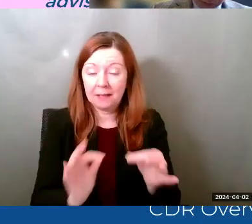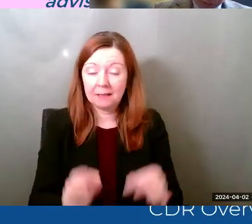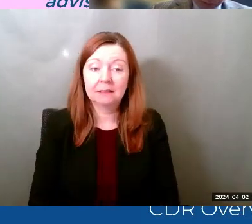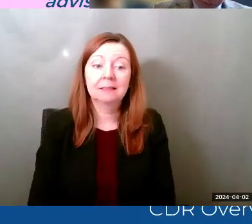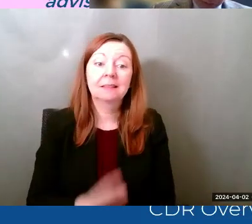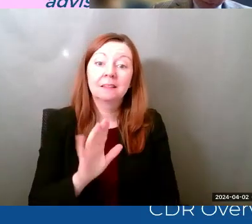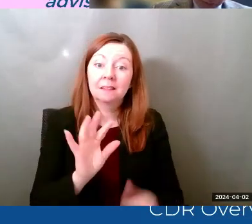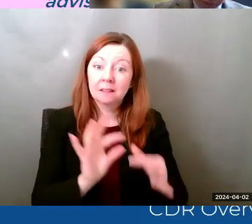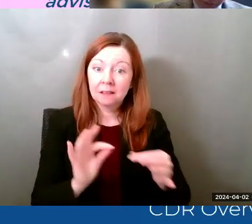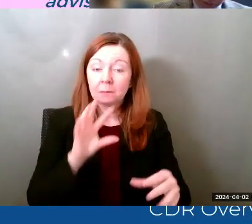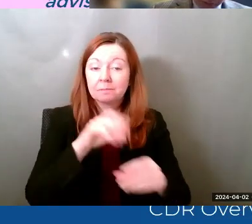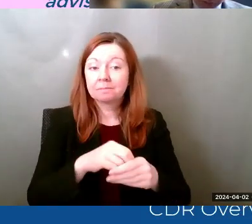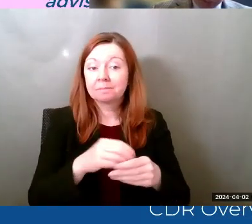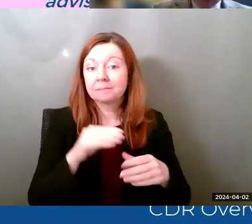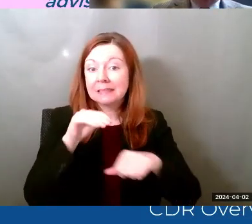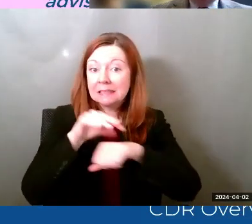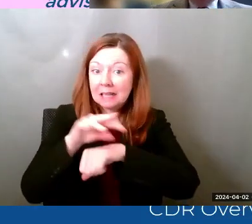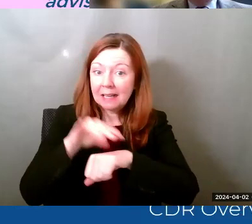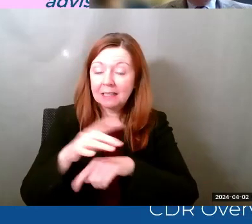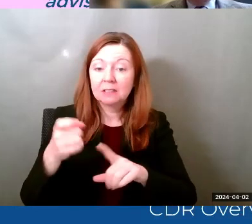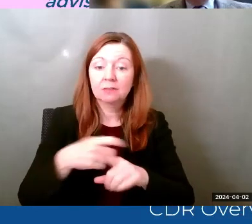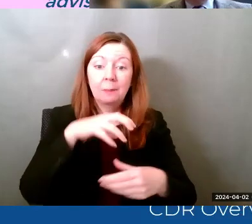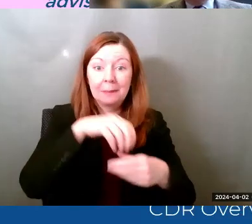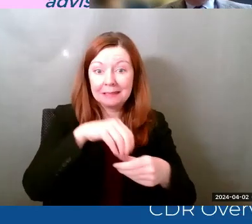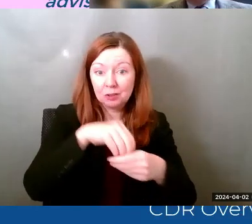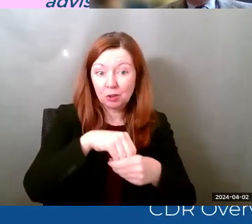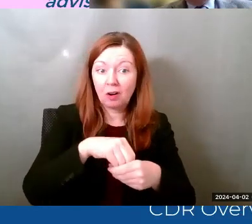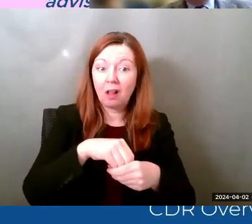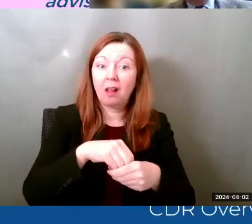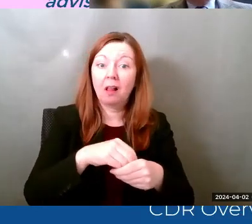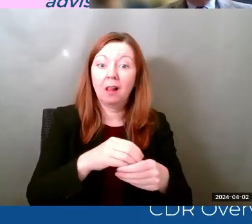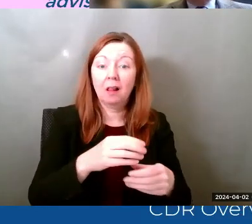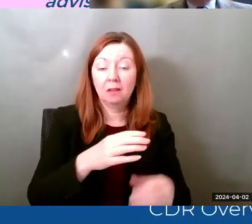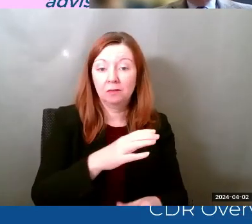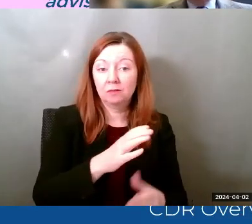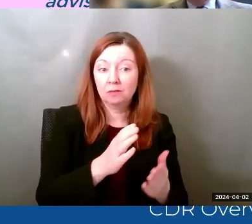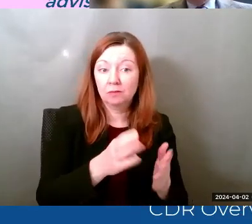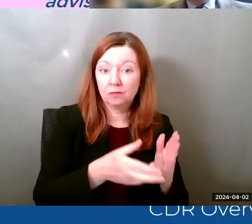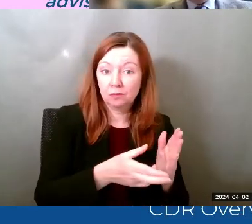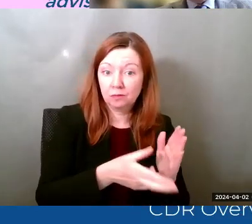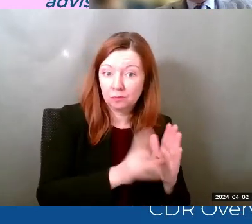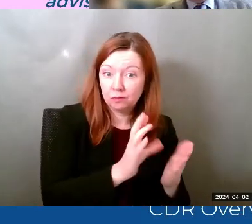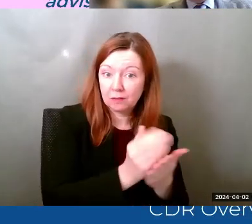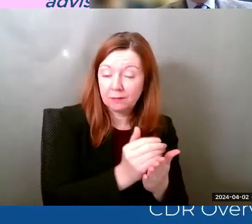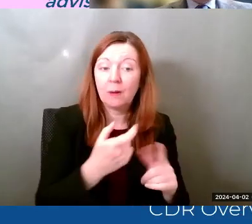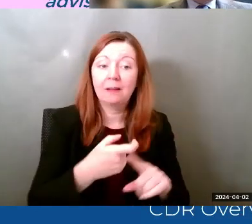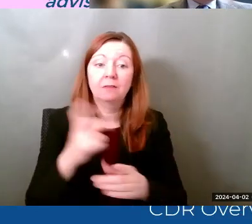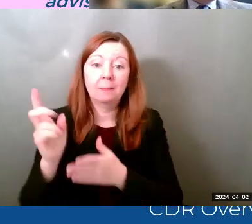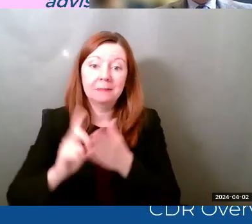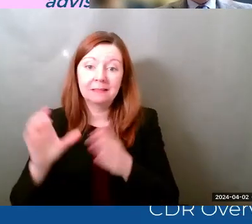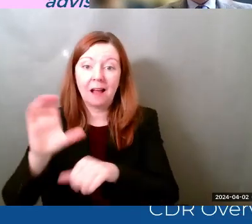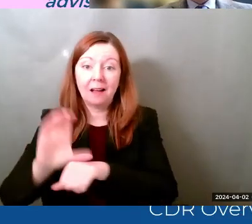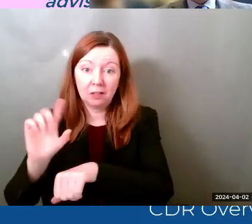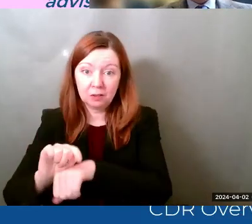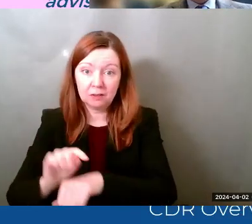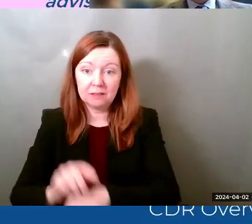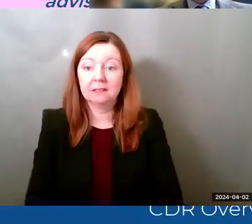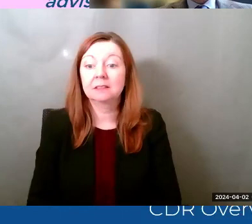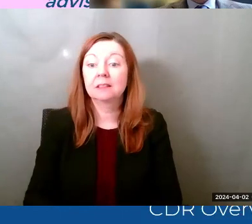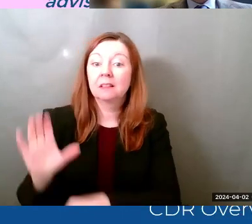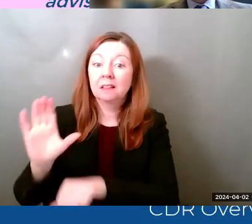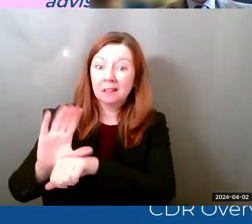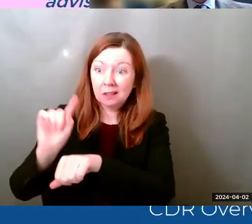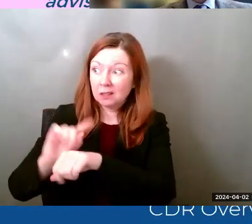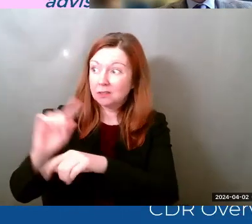comments will include guidance from internal city reviews and from design consultants. The consultants have